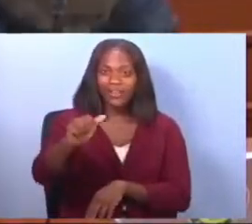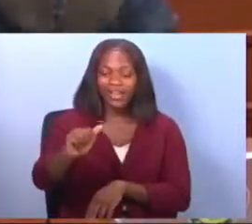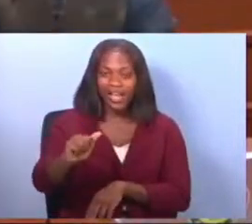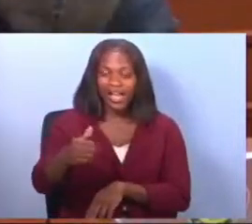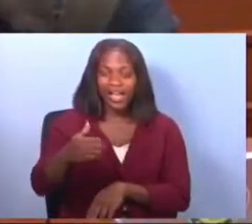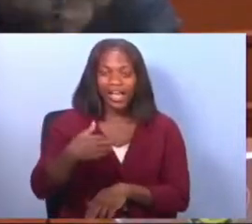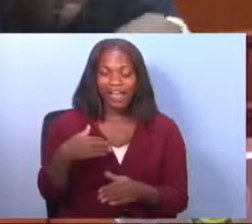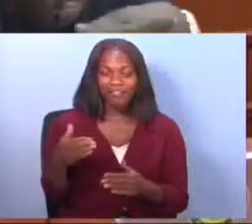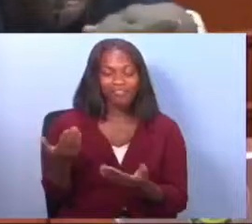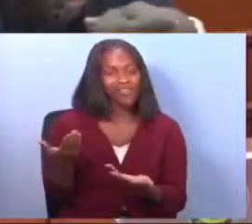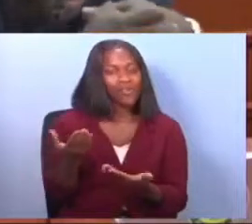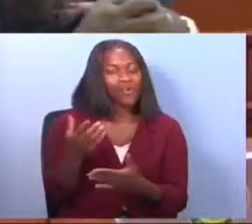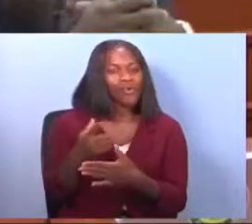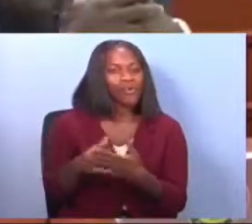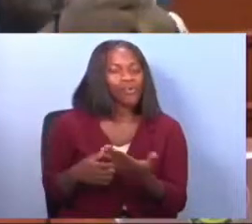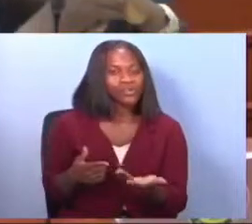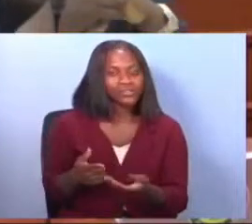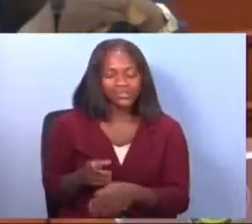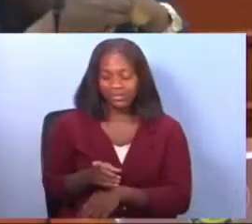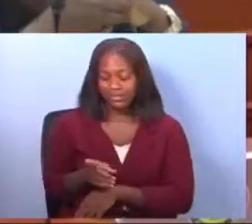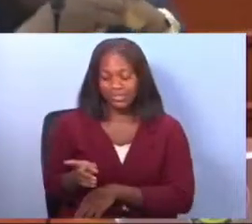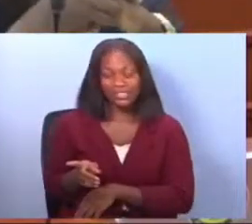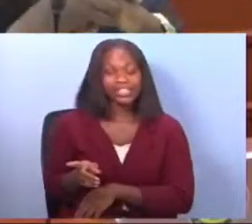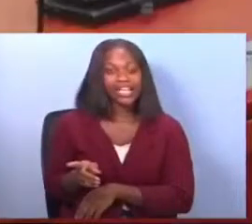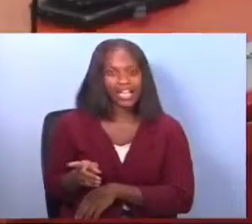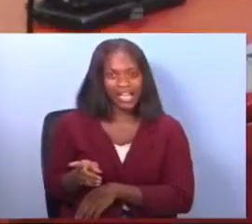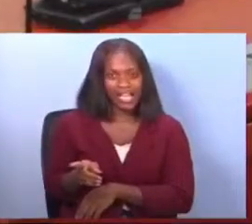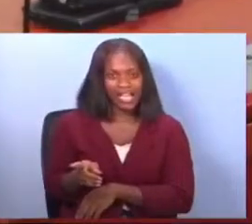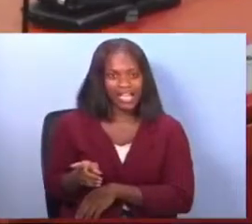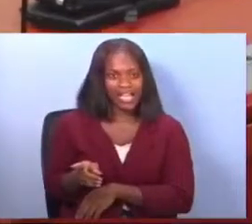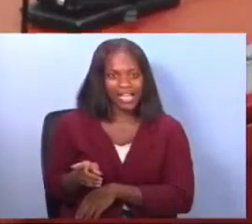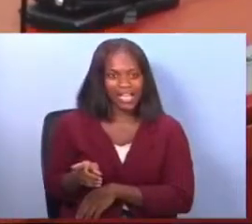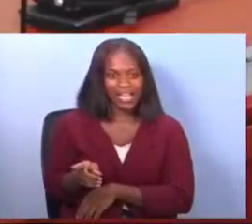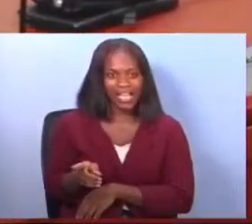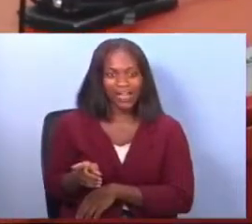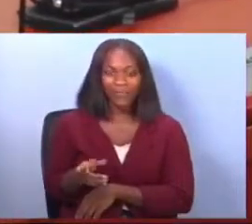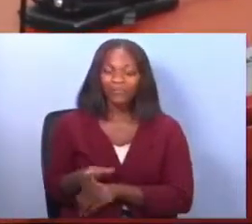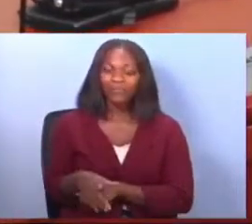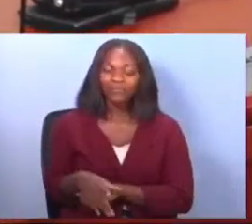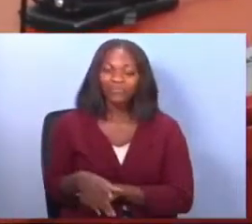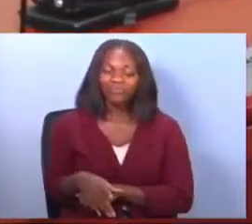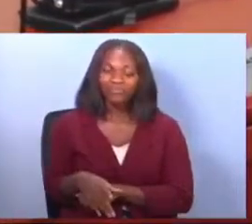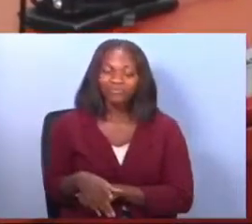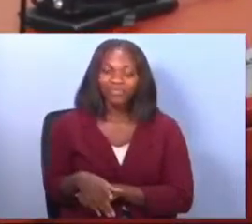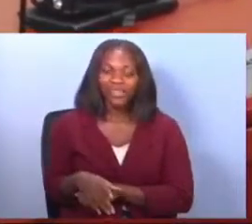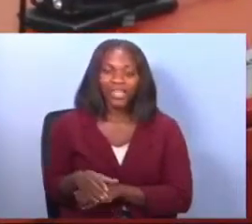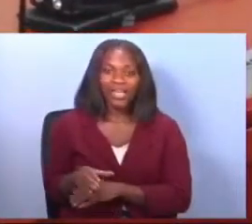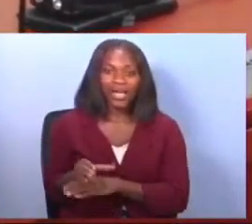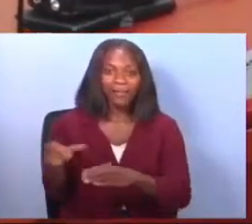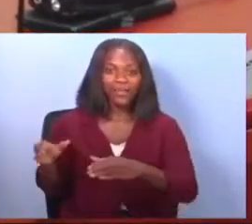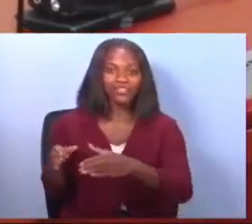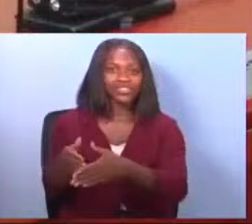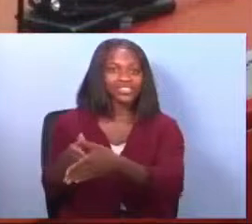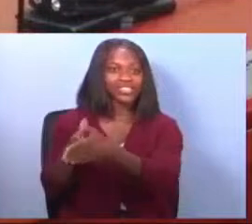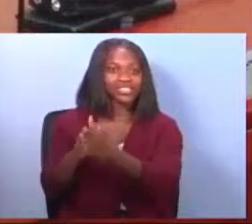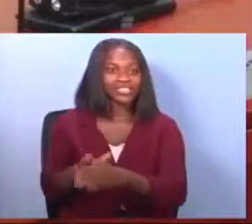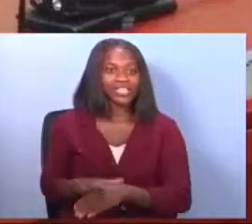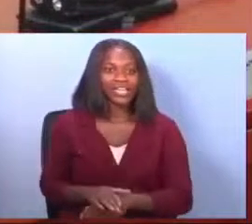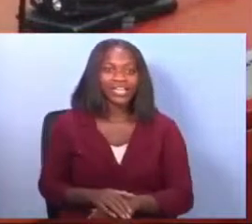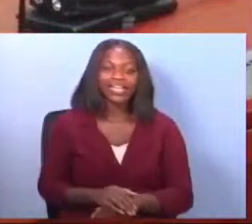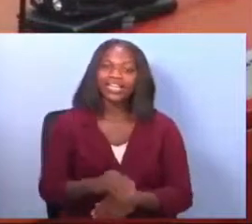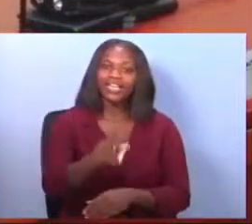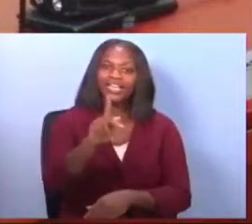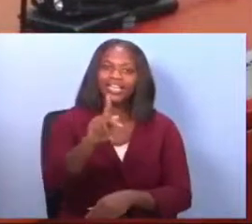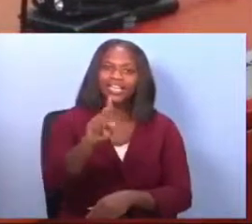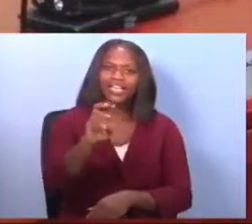is my good friend, Kweku Rickett. Because, yes, Kweku is going to be the deputy minority leader. And,